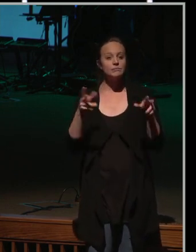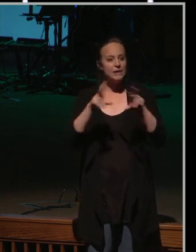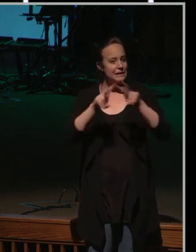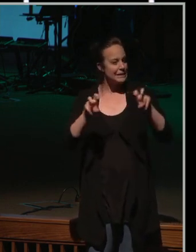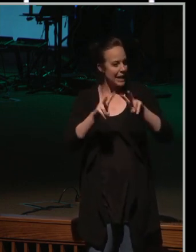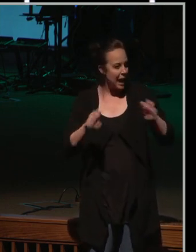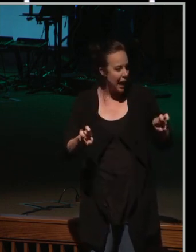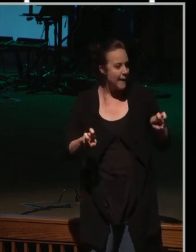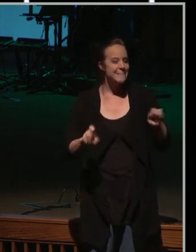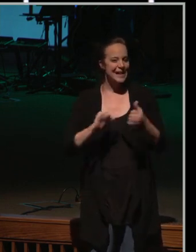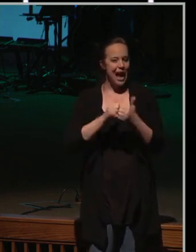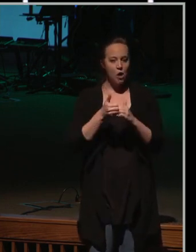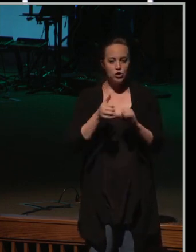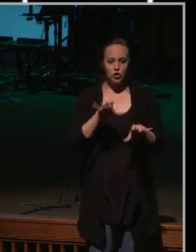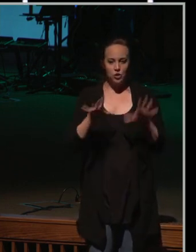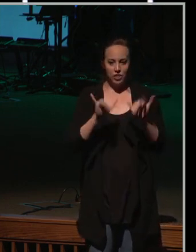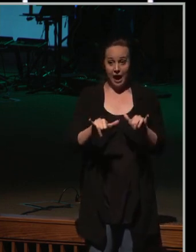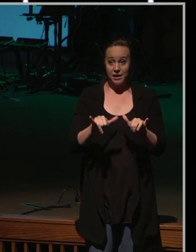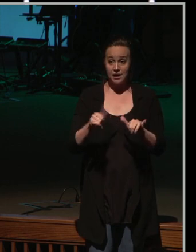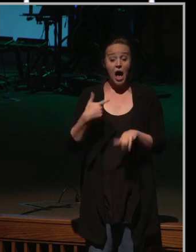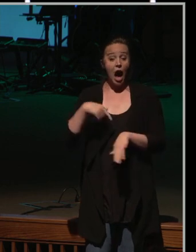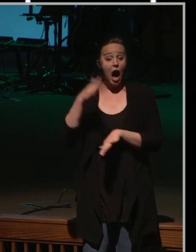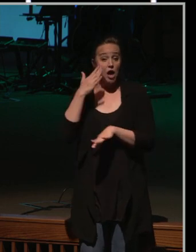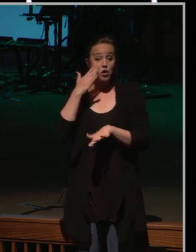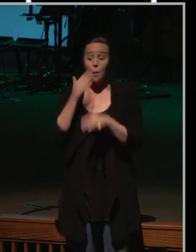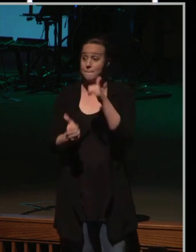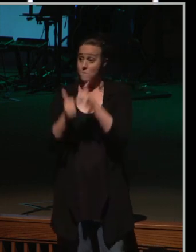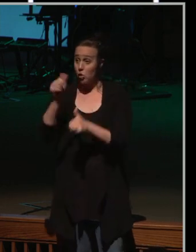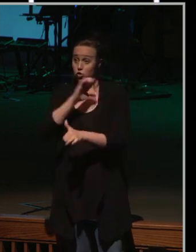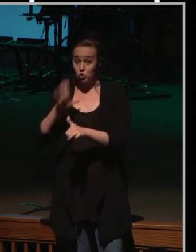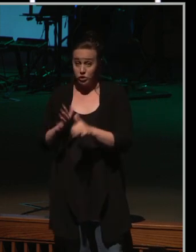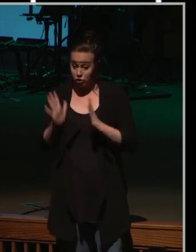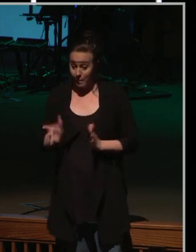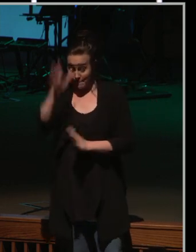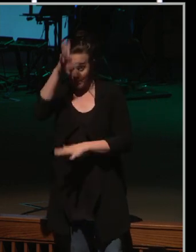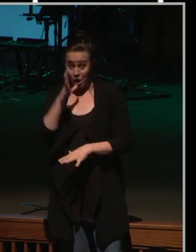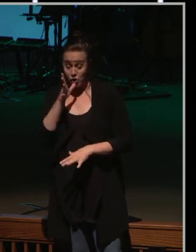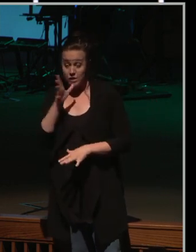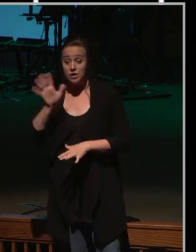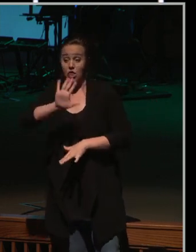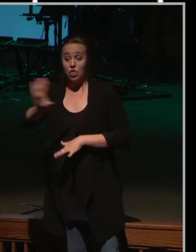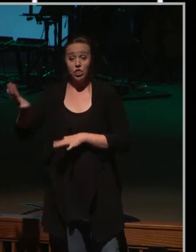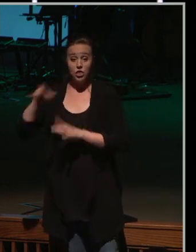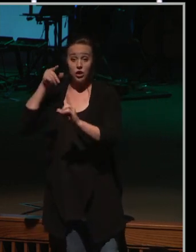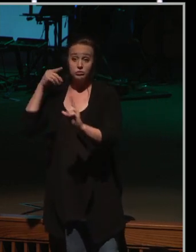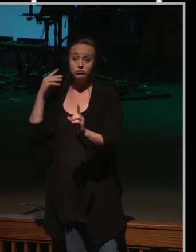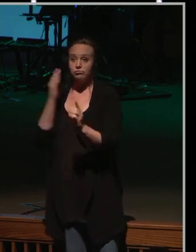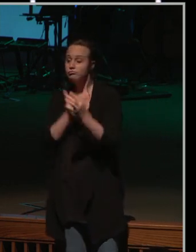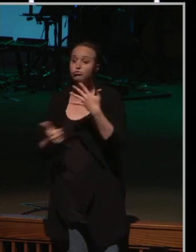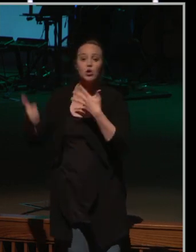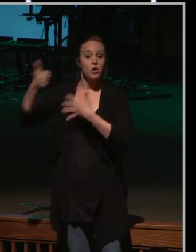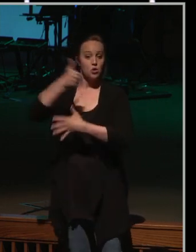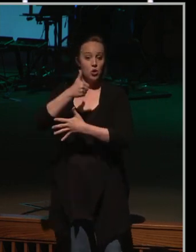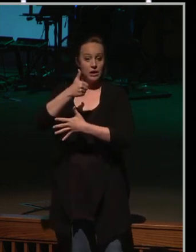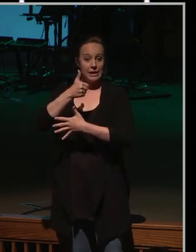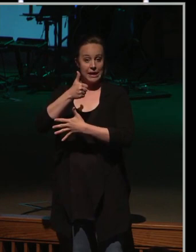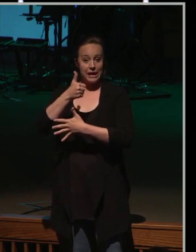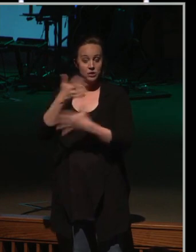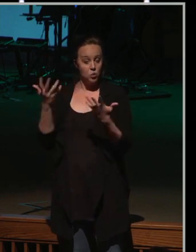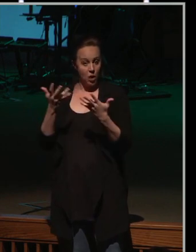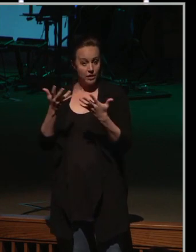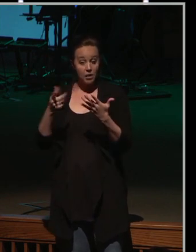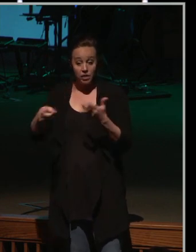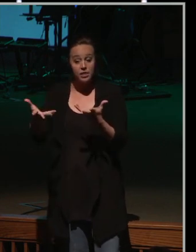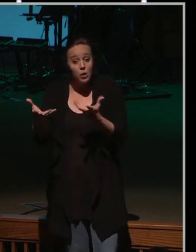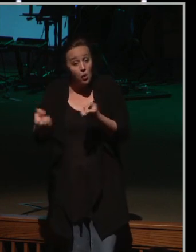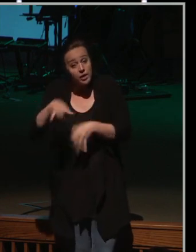met, actually, a Christian parent who their biggest goal for their kids is not that they want their kids to know Jesus Christ, to have saving